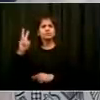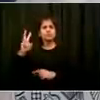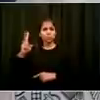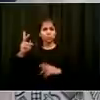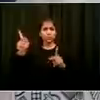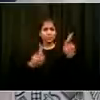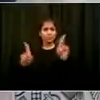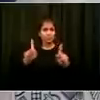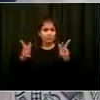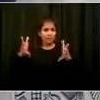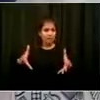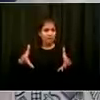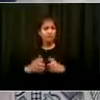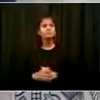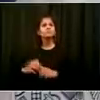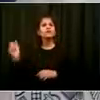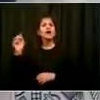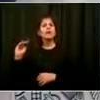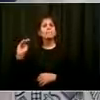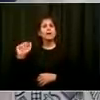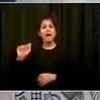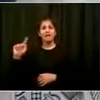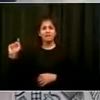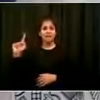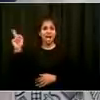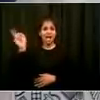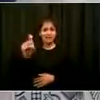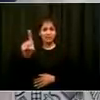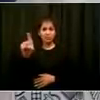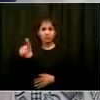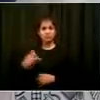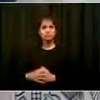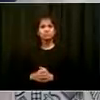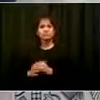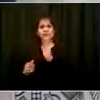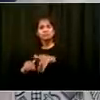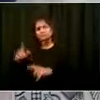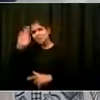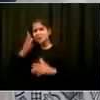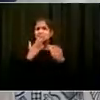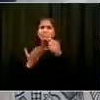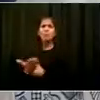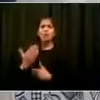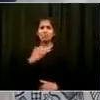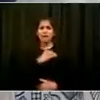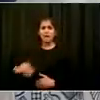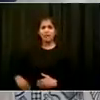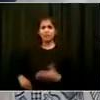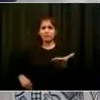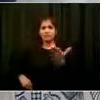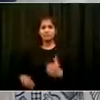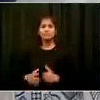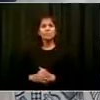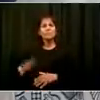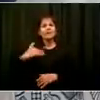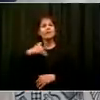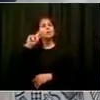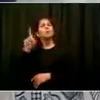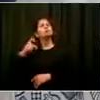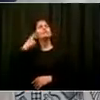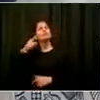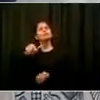Good morning, Mr. Mayor. For Dr. Choksi or Dr. Varma, consistency or